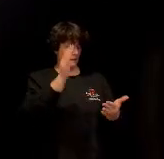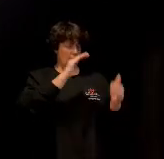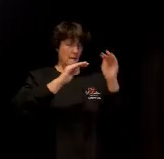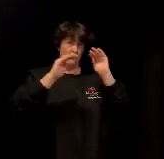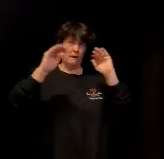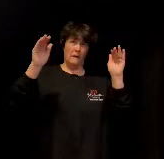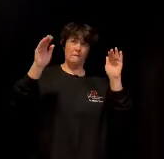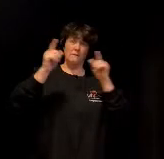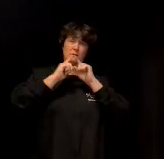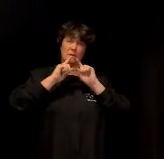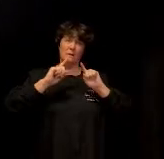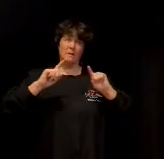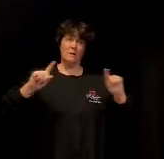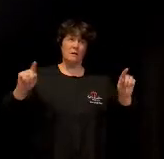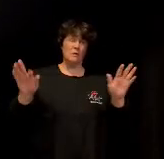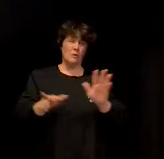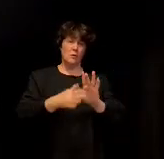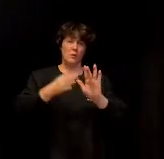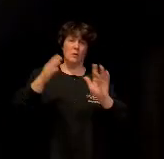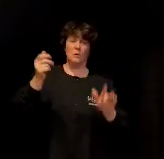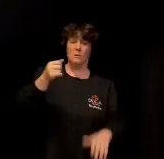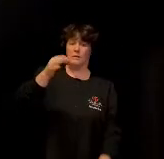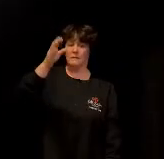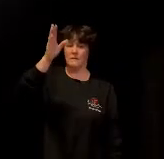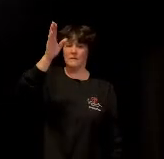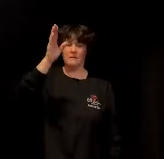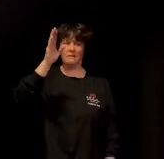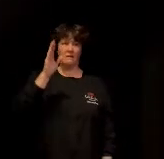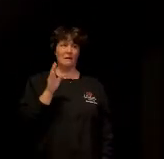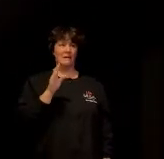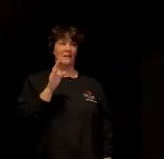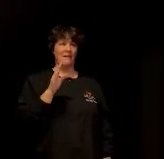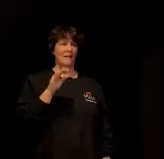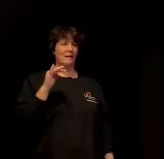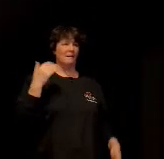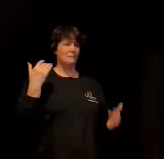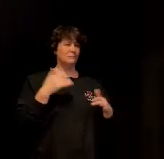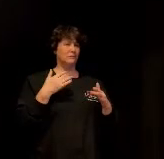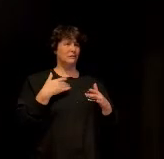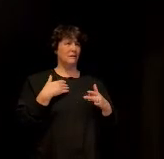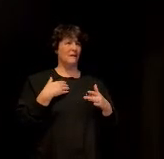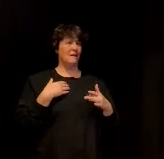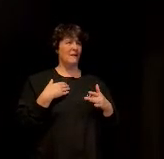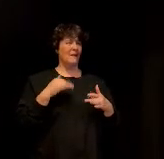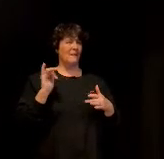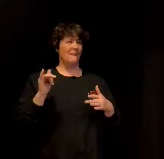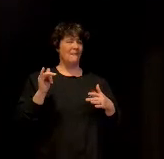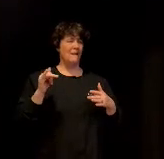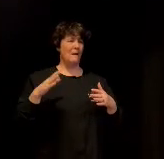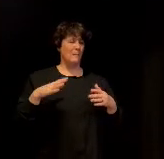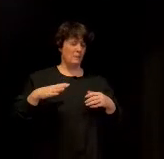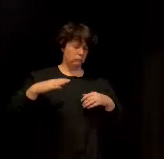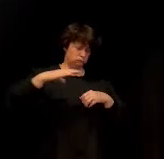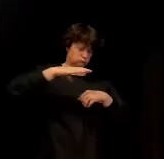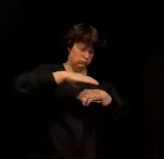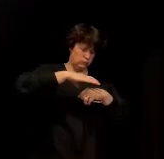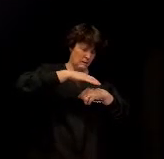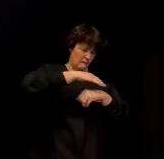declare the glory of God. And the firmament, right? The